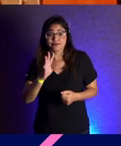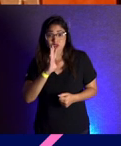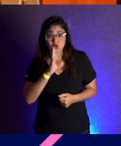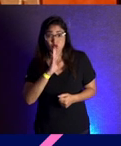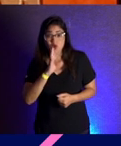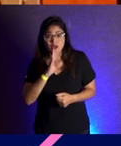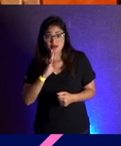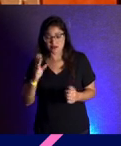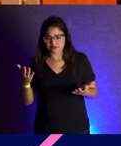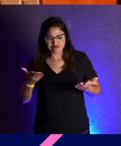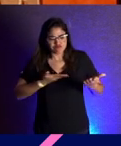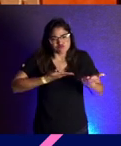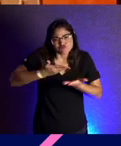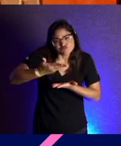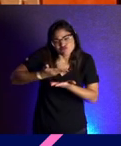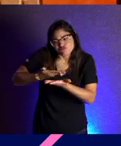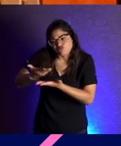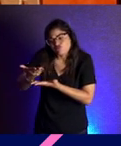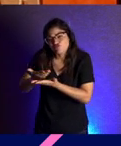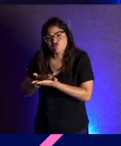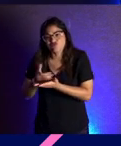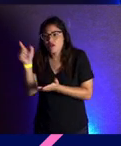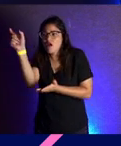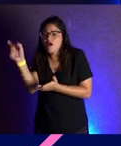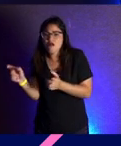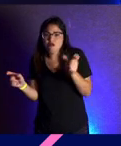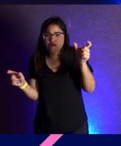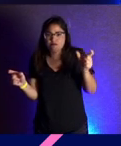victims of victims of partners or the family members.